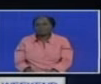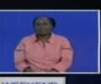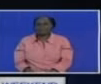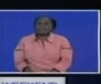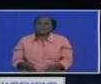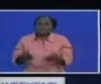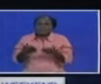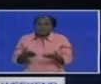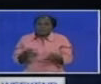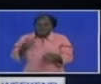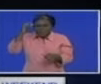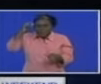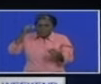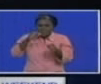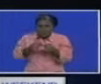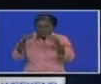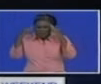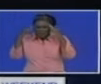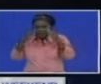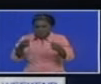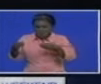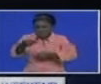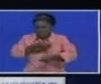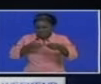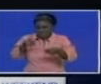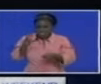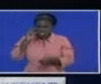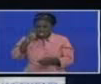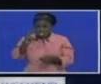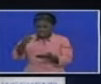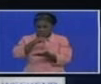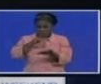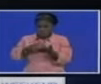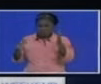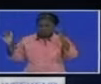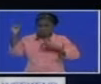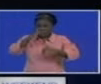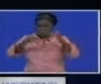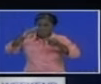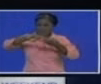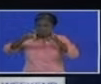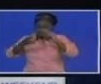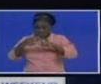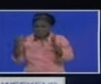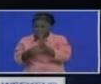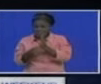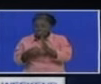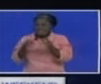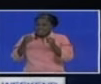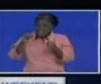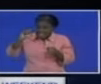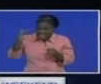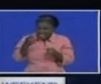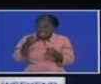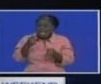Right, and do remember that will be the focus of our discussion on Checkpoint tonight. Kenya's foreign relations dilemma. Is Kenya becoming a bully on the